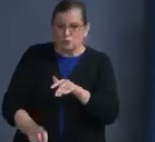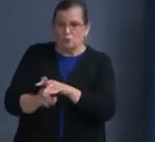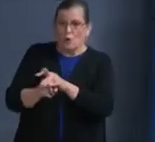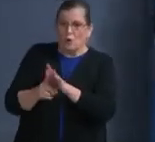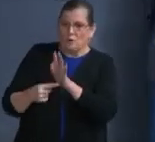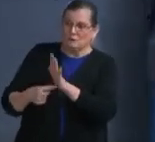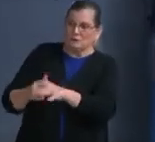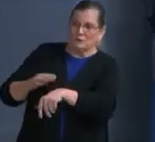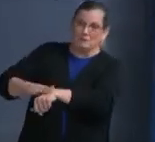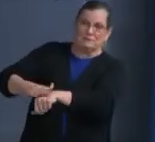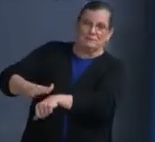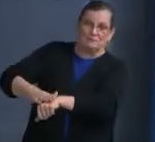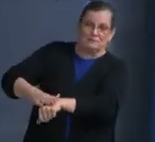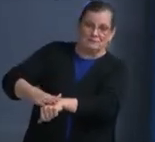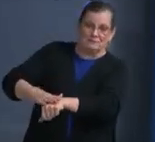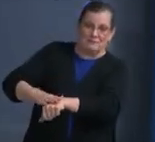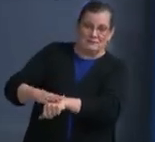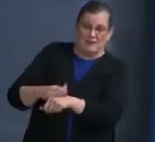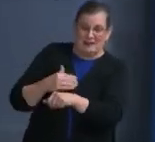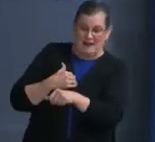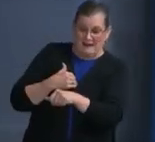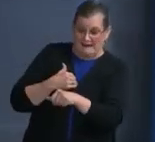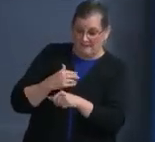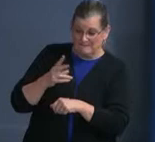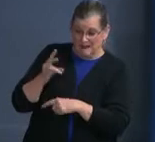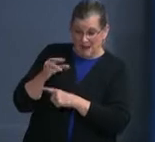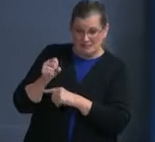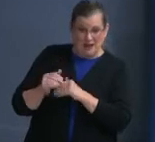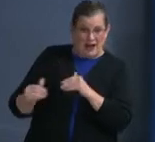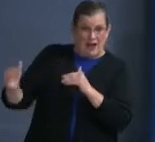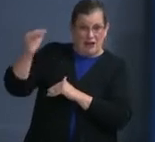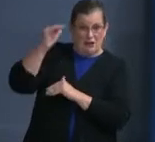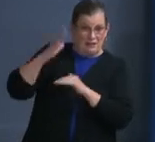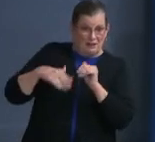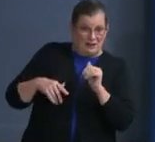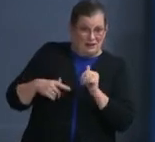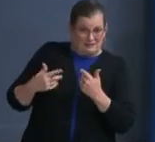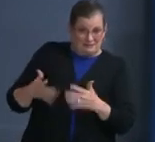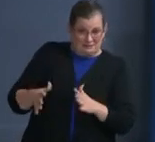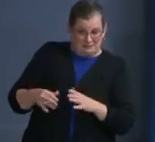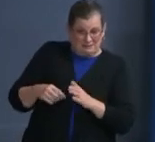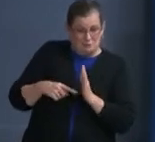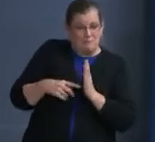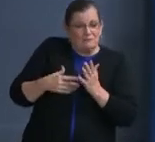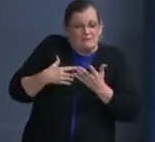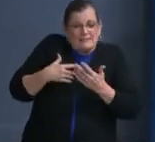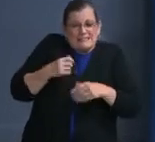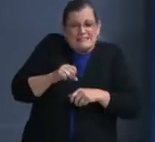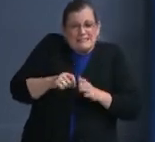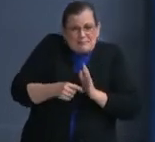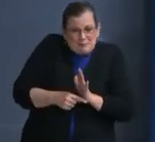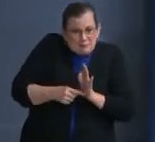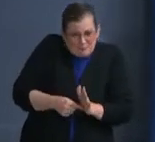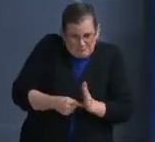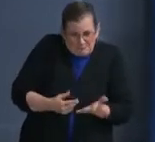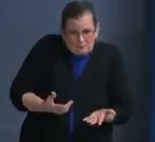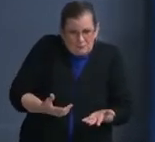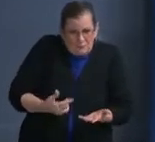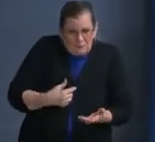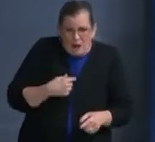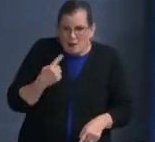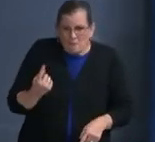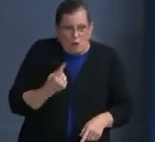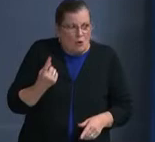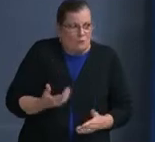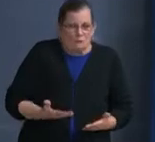their higher levels of virus may be present in their symptoms and may be present on the test. We've always